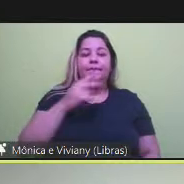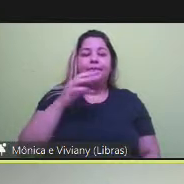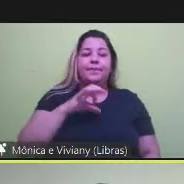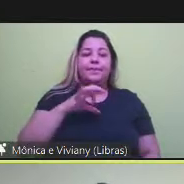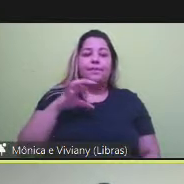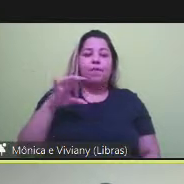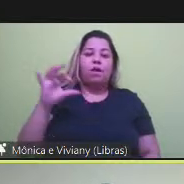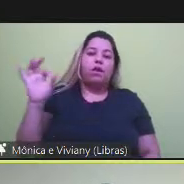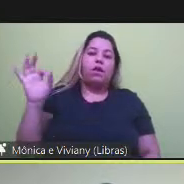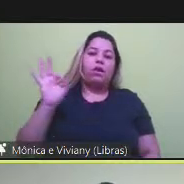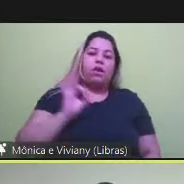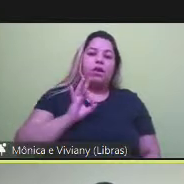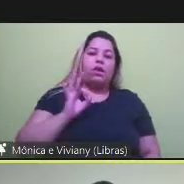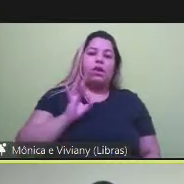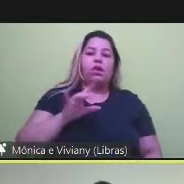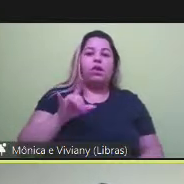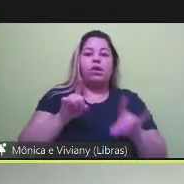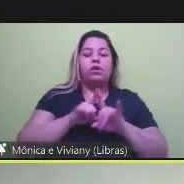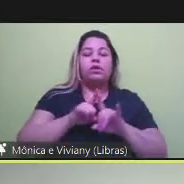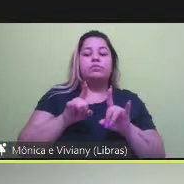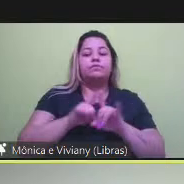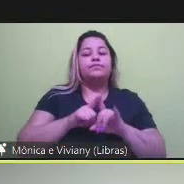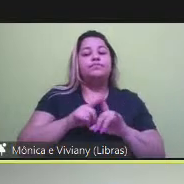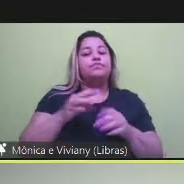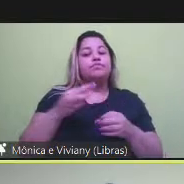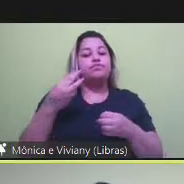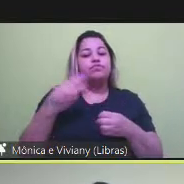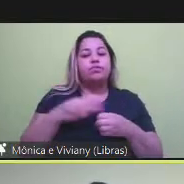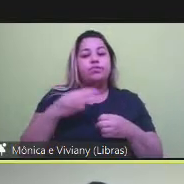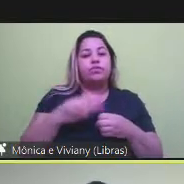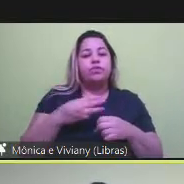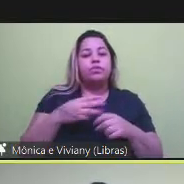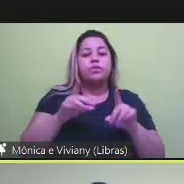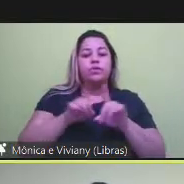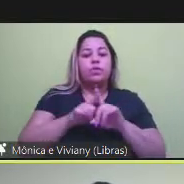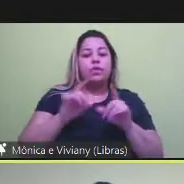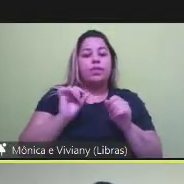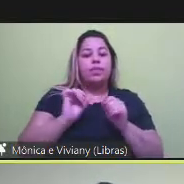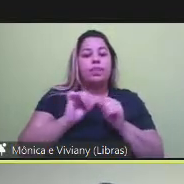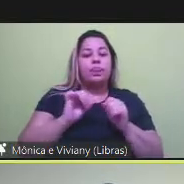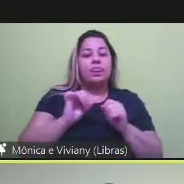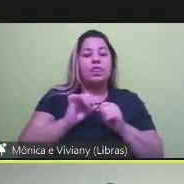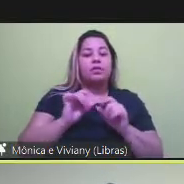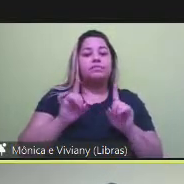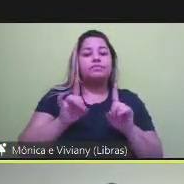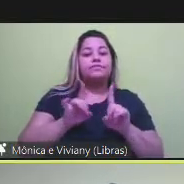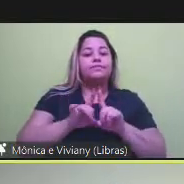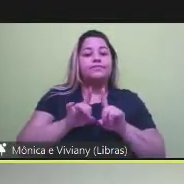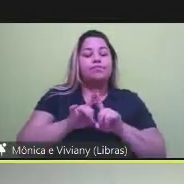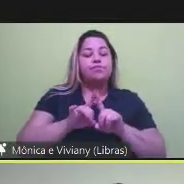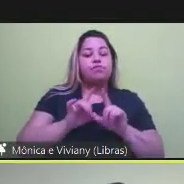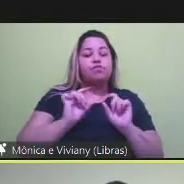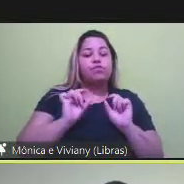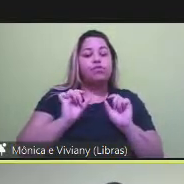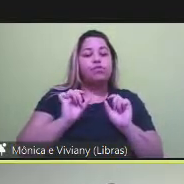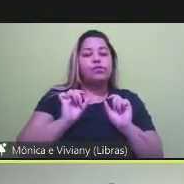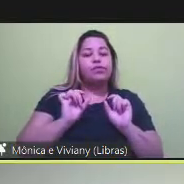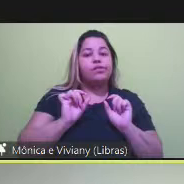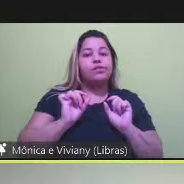to make that 99% of the educational units would perform